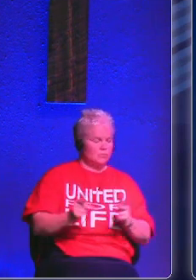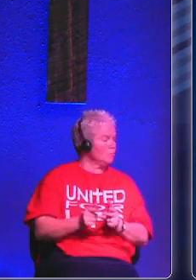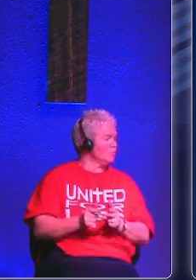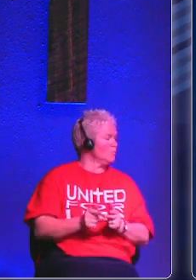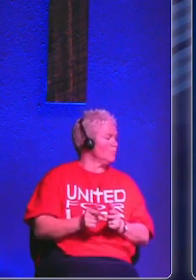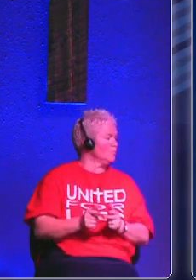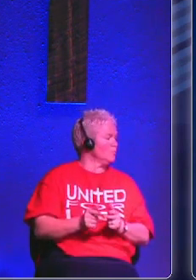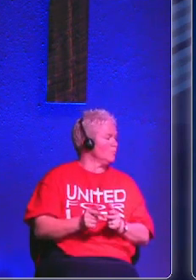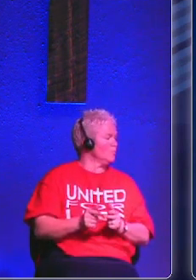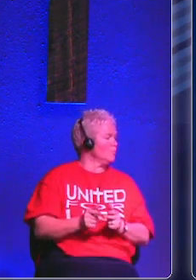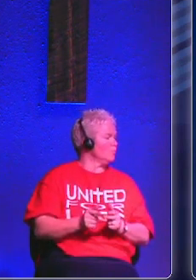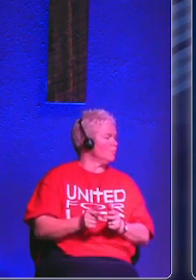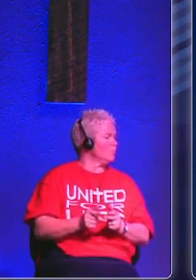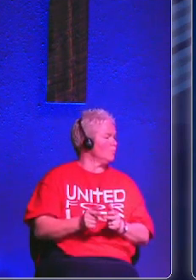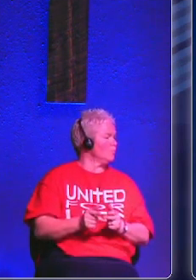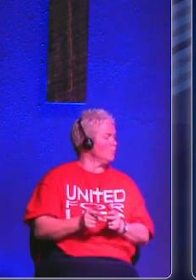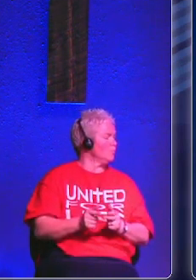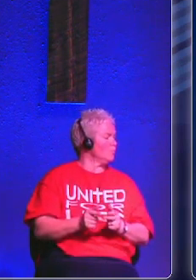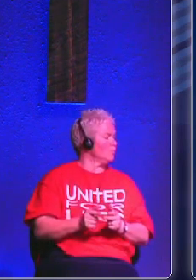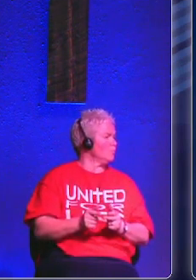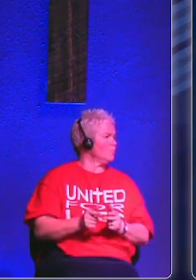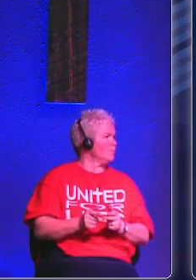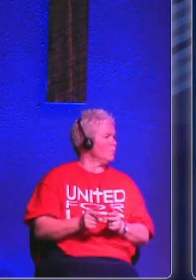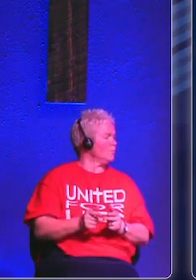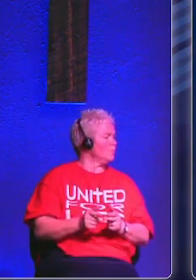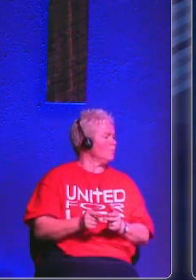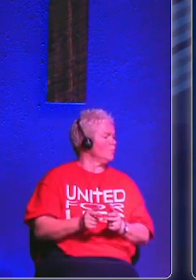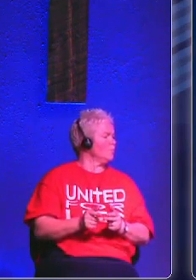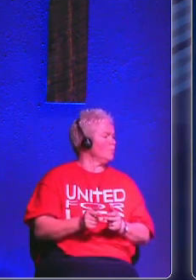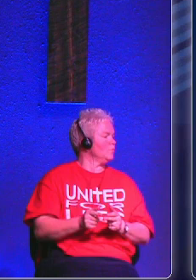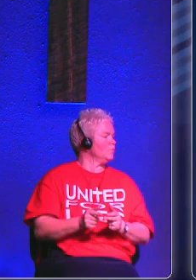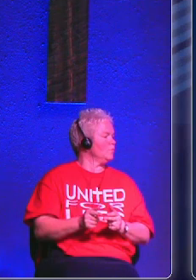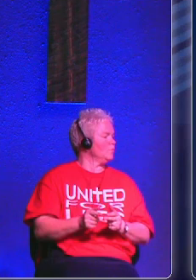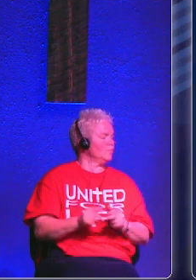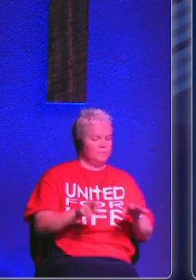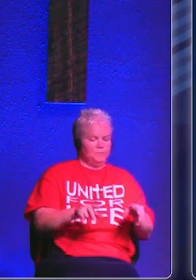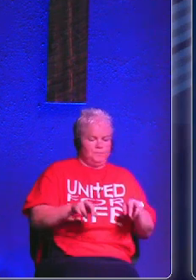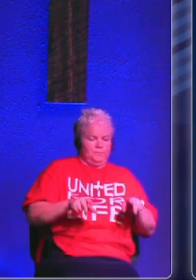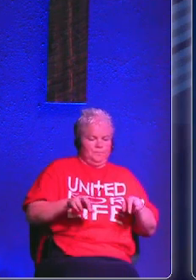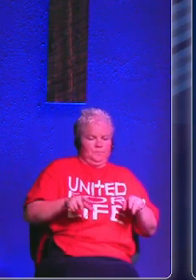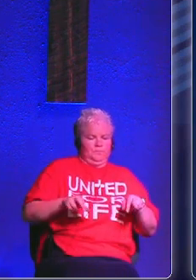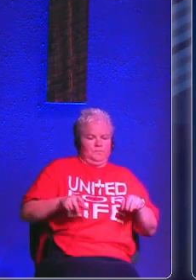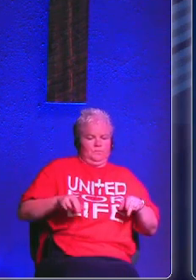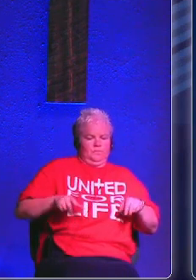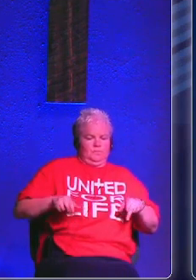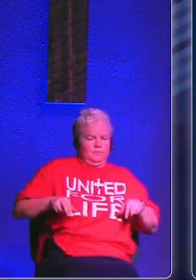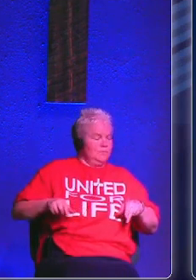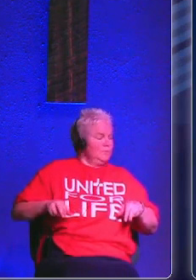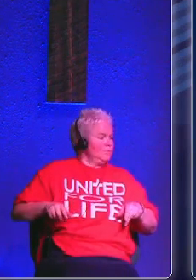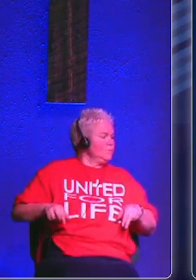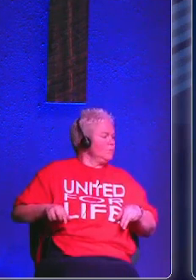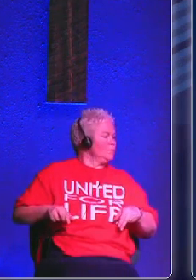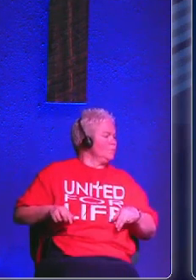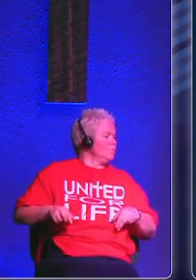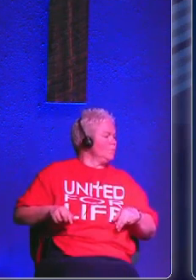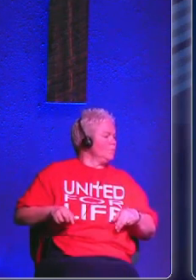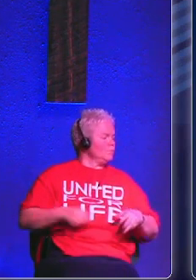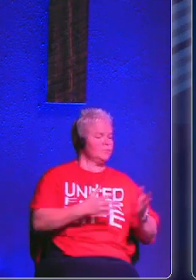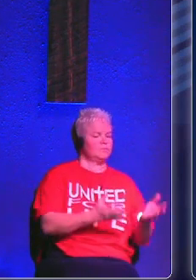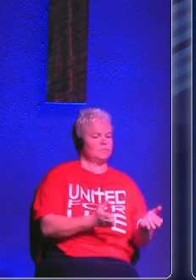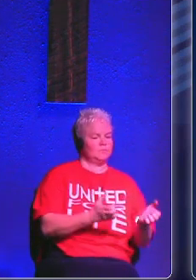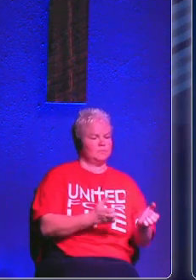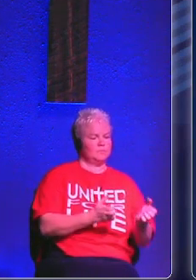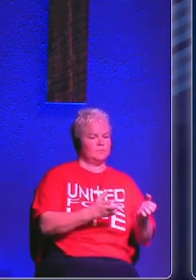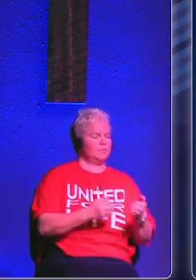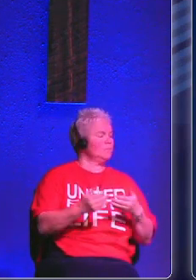place. And then when the consequences came down and they backtracked, they also wanted that